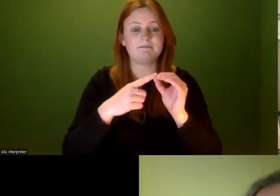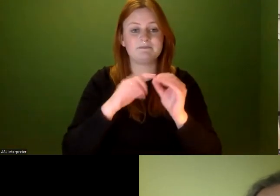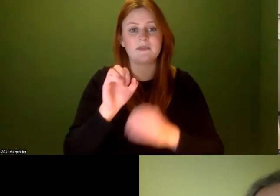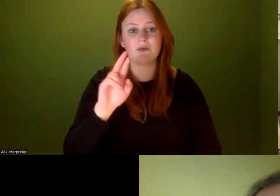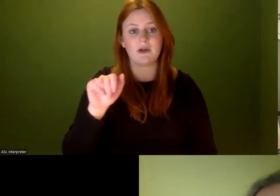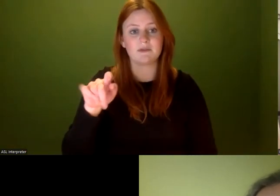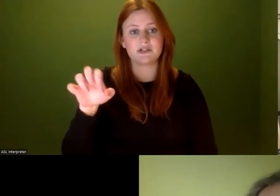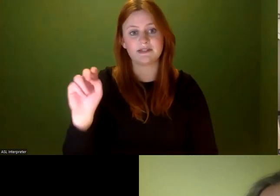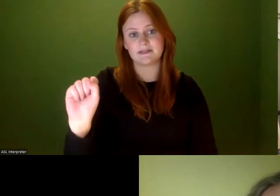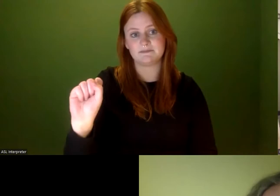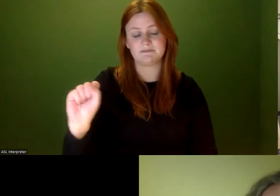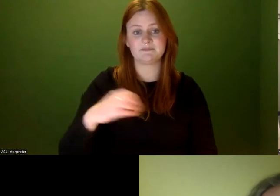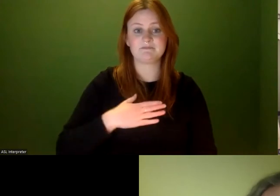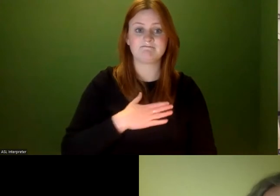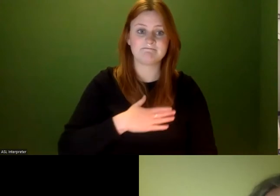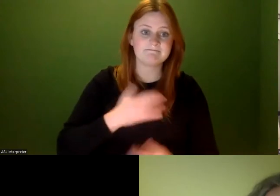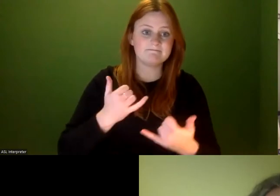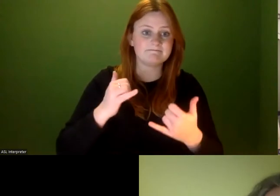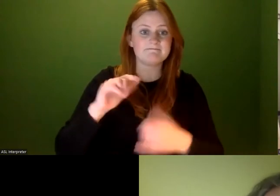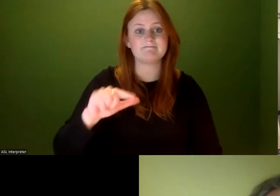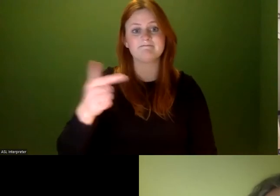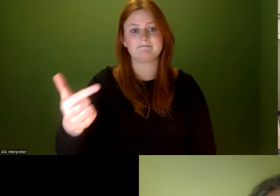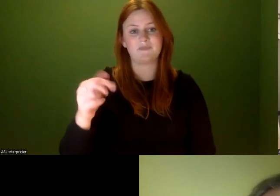Grace, over to you.